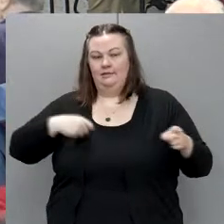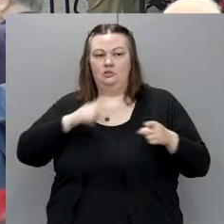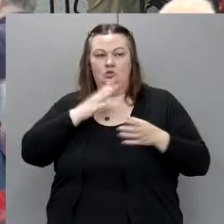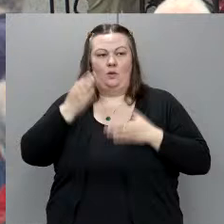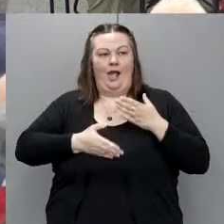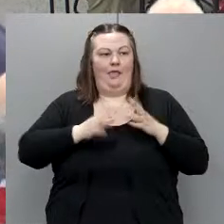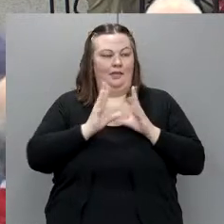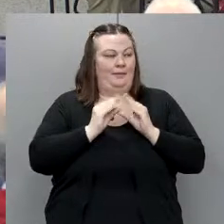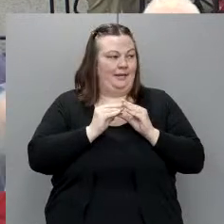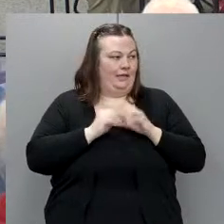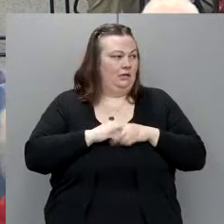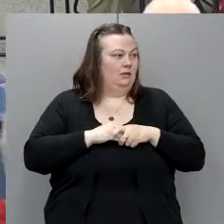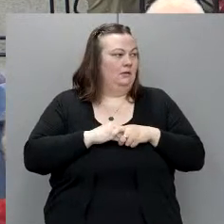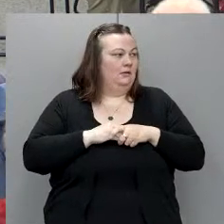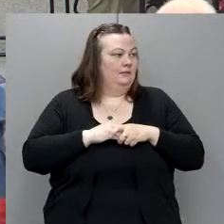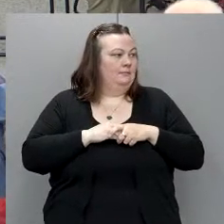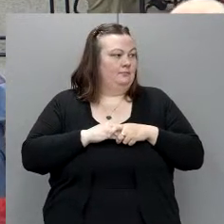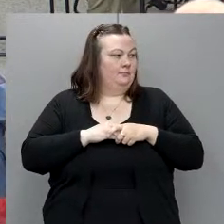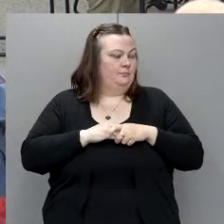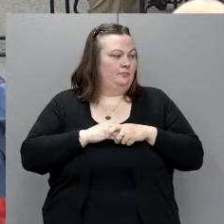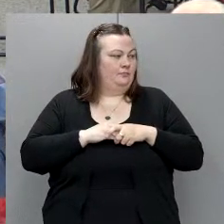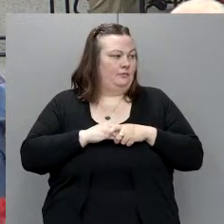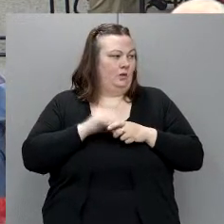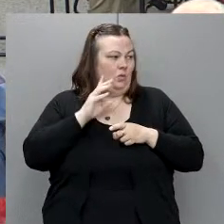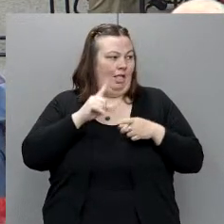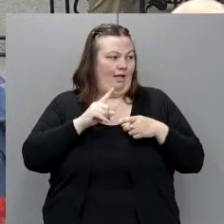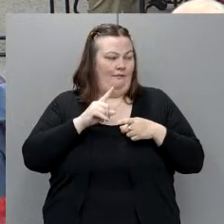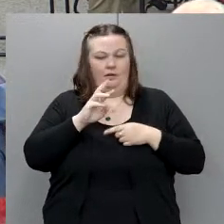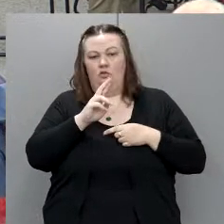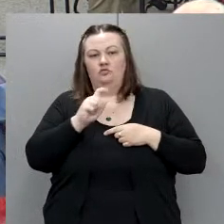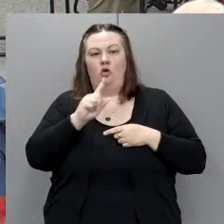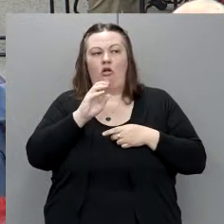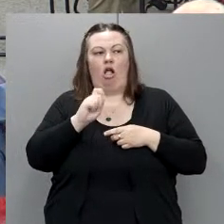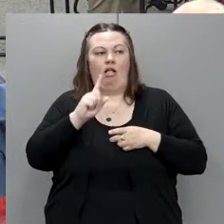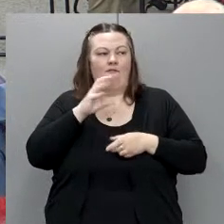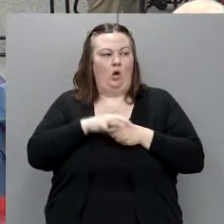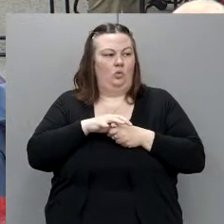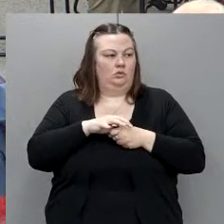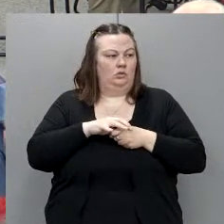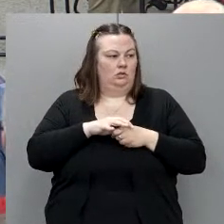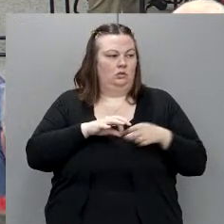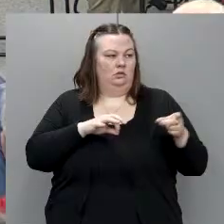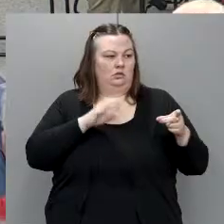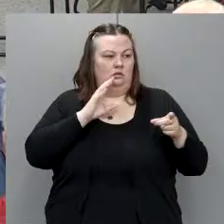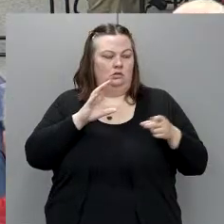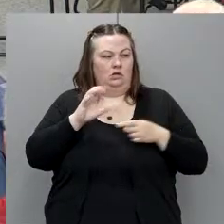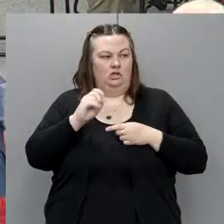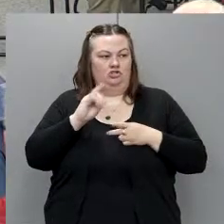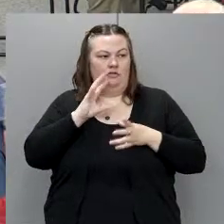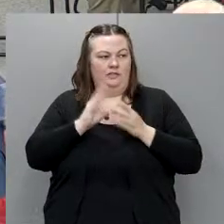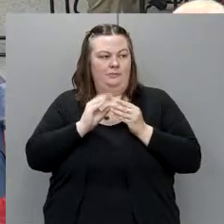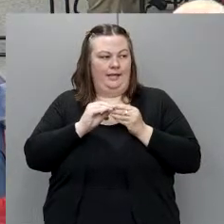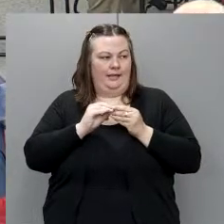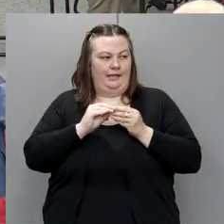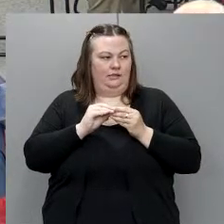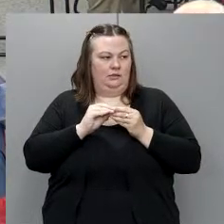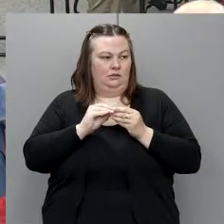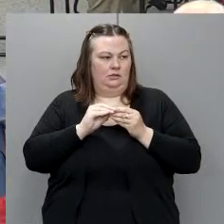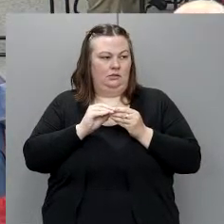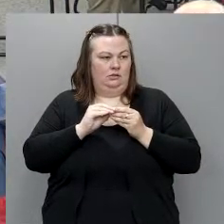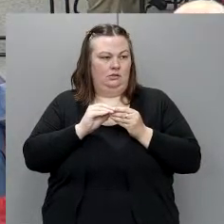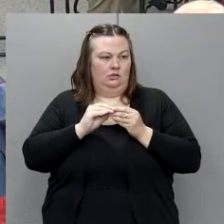adjourn the meeting. We'll have a roll call vote. motion to adjourn this meeting.